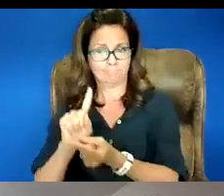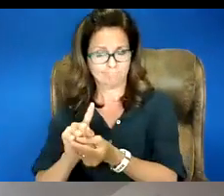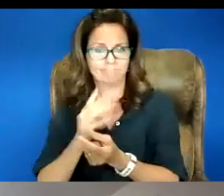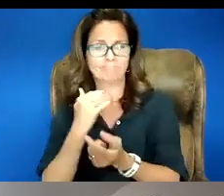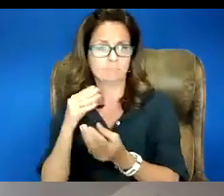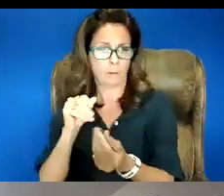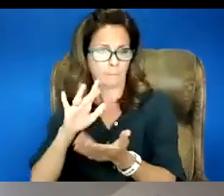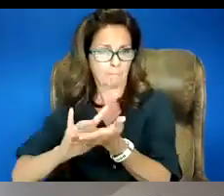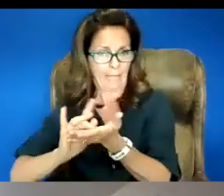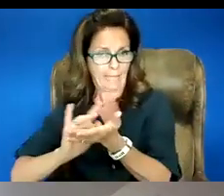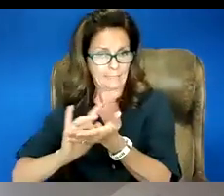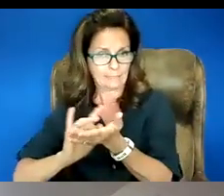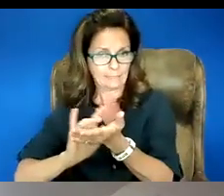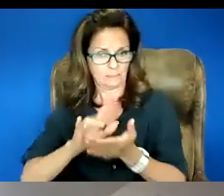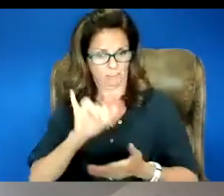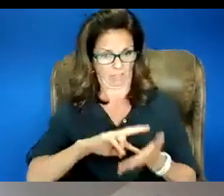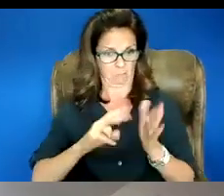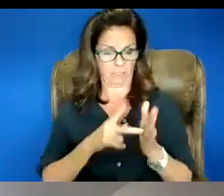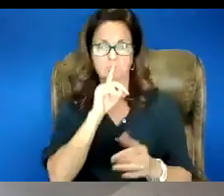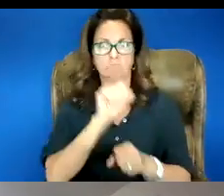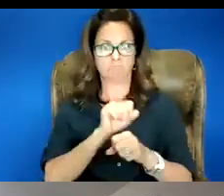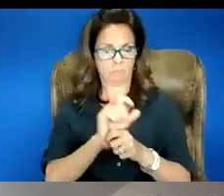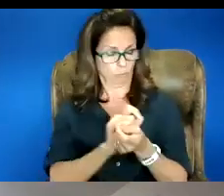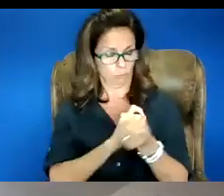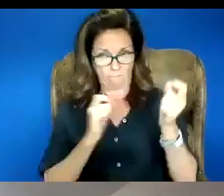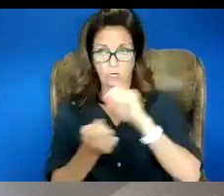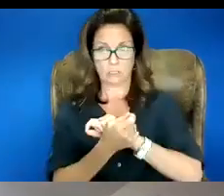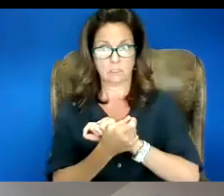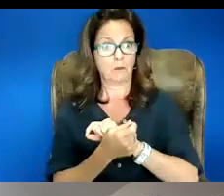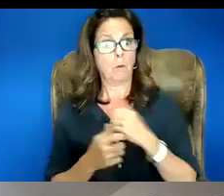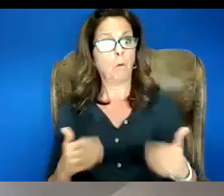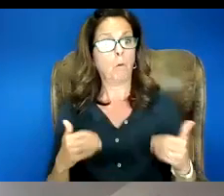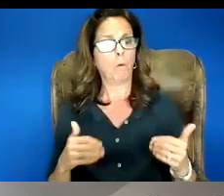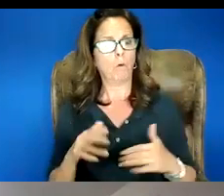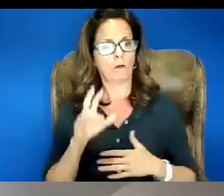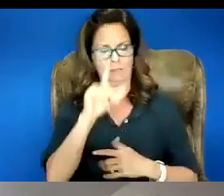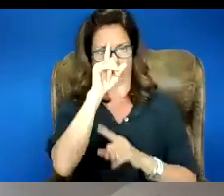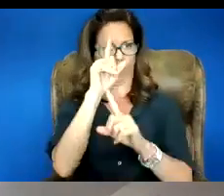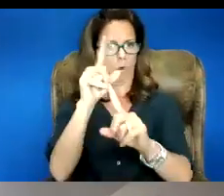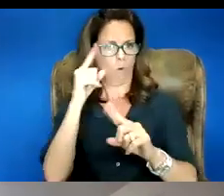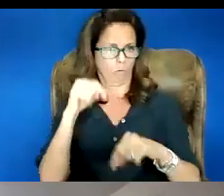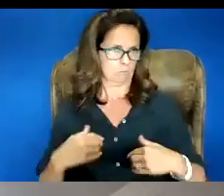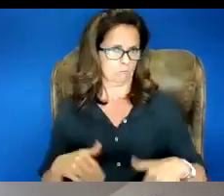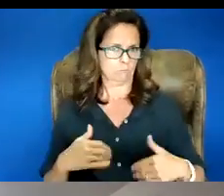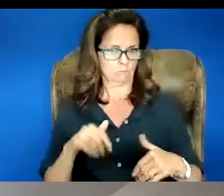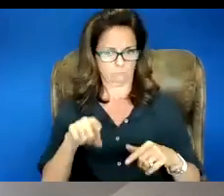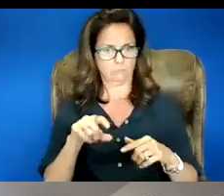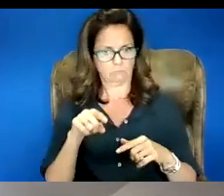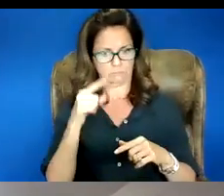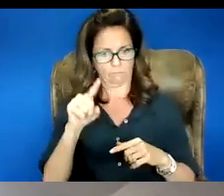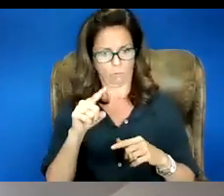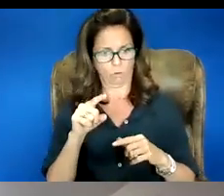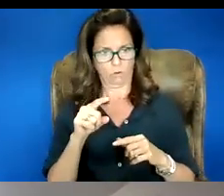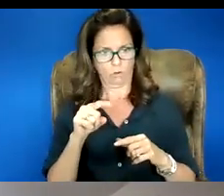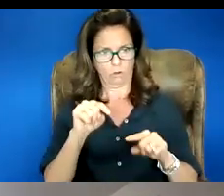and then you've reversed the condition. And that's really what we aim for in State of Health, really help you. If that's your goal, we're going